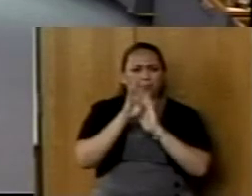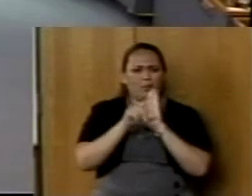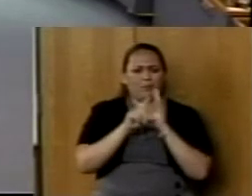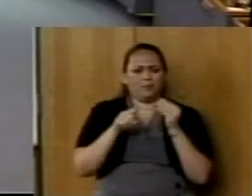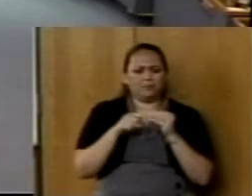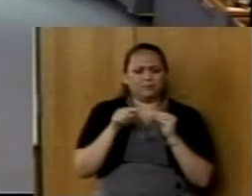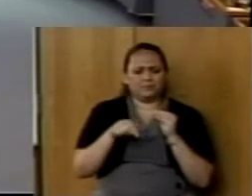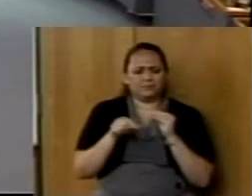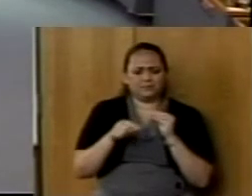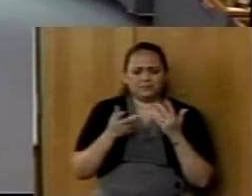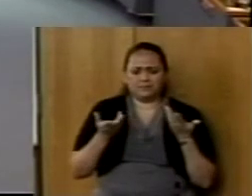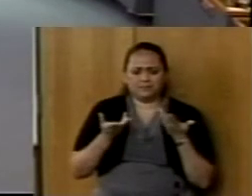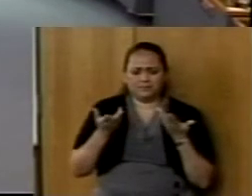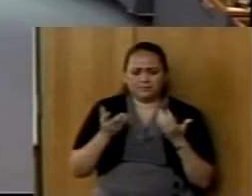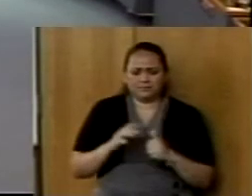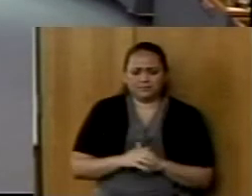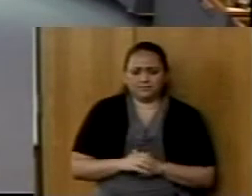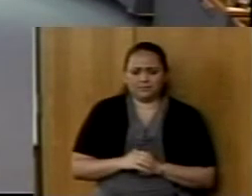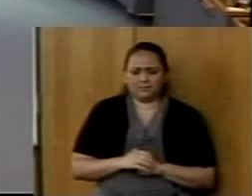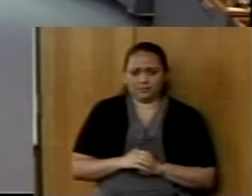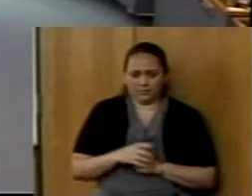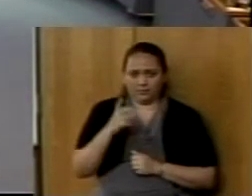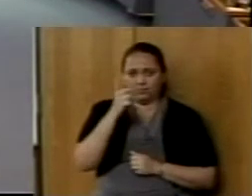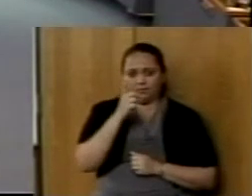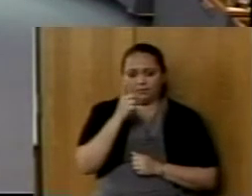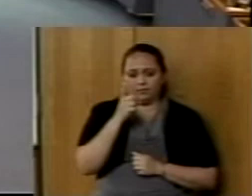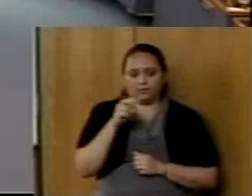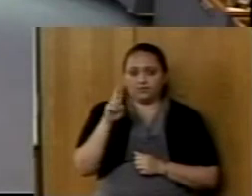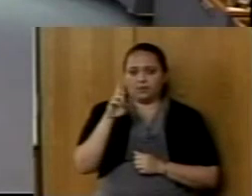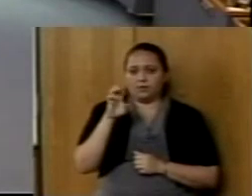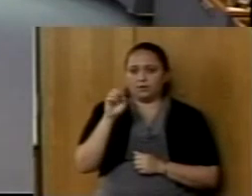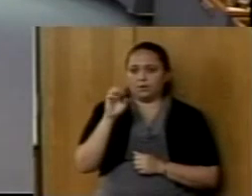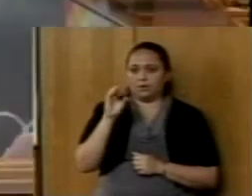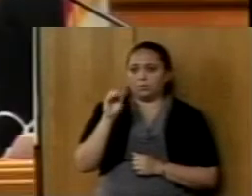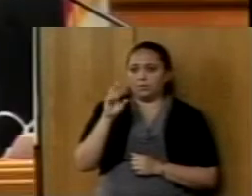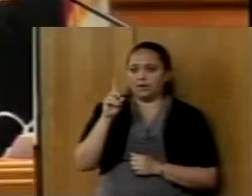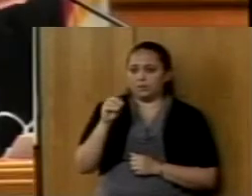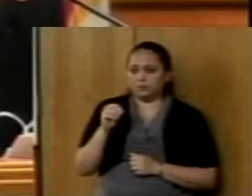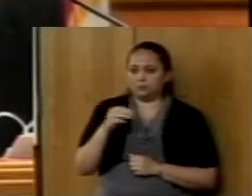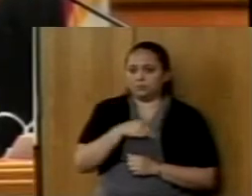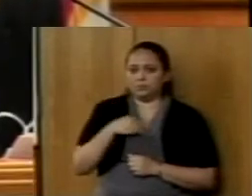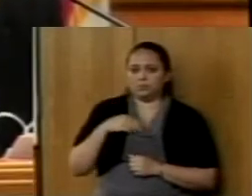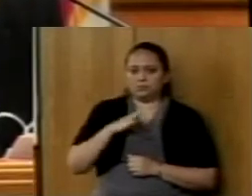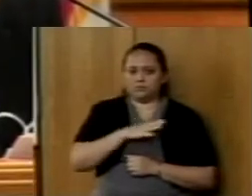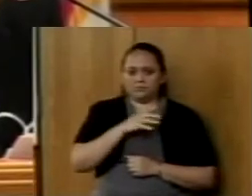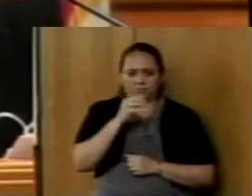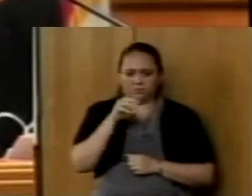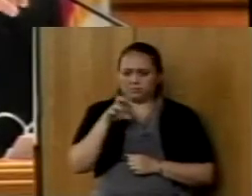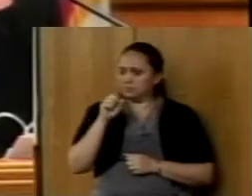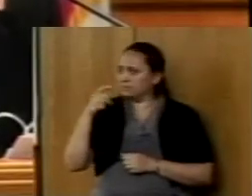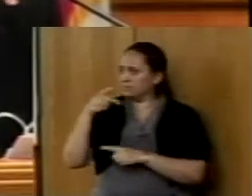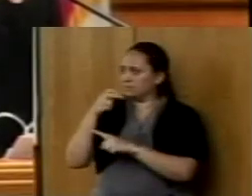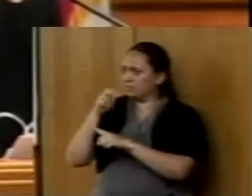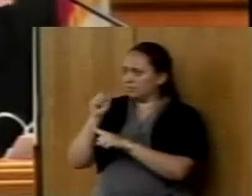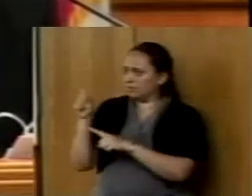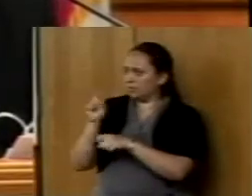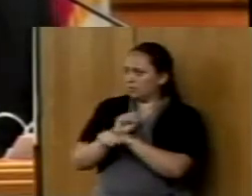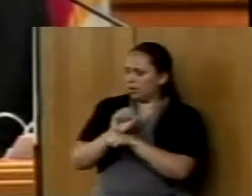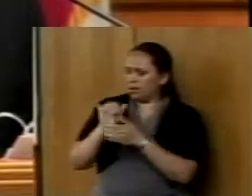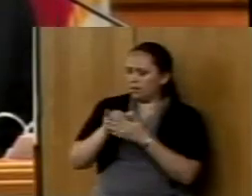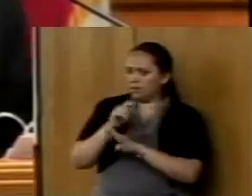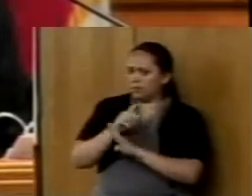exactly? Dr. Montoya. Dr. Escobedo, members of the board, Ms. Peña, I think you've been working on that program. If you share